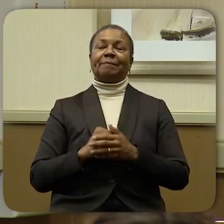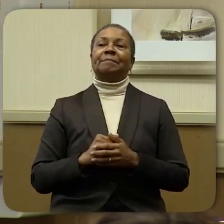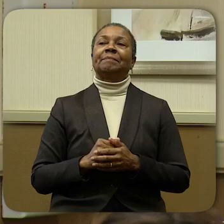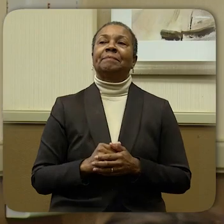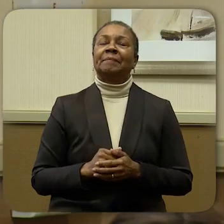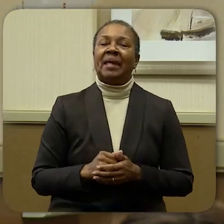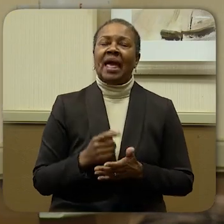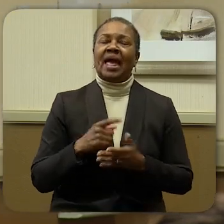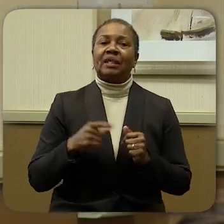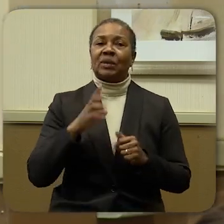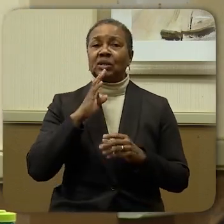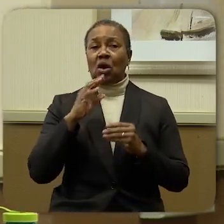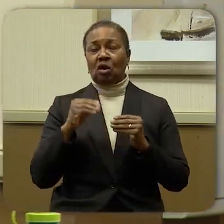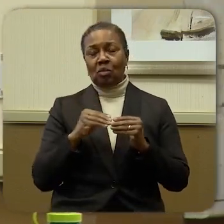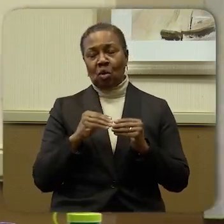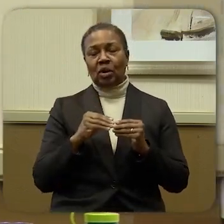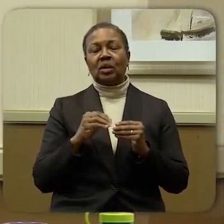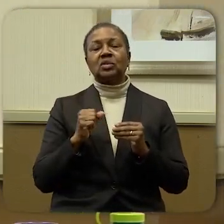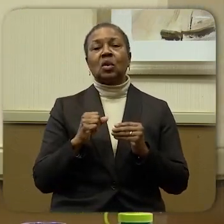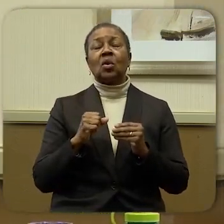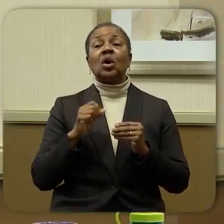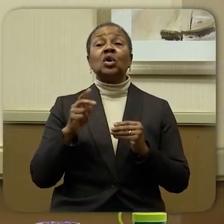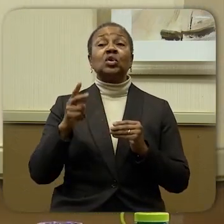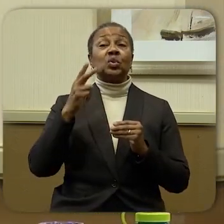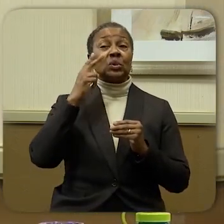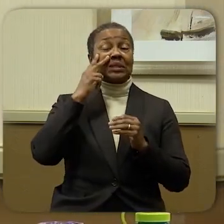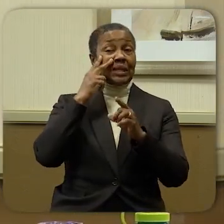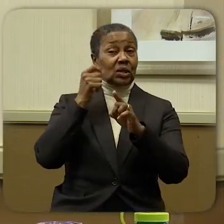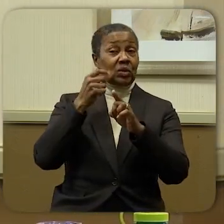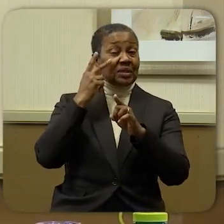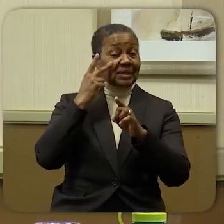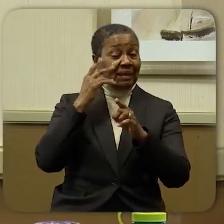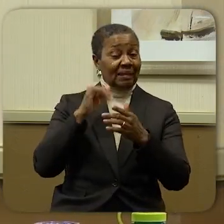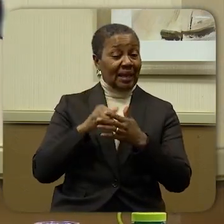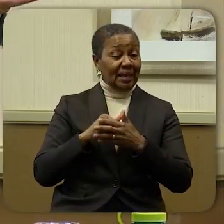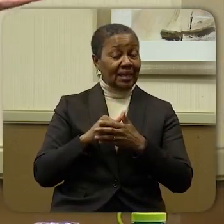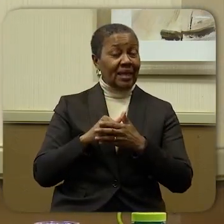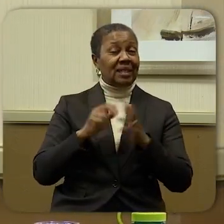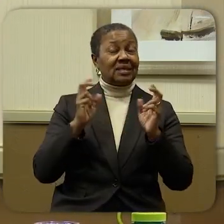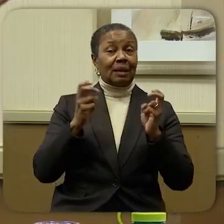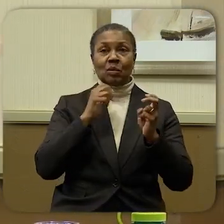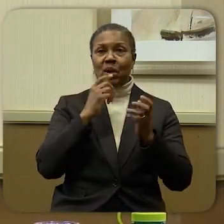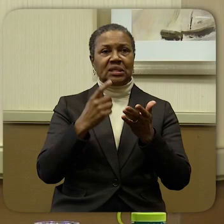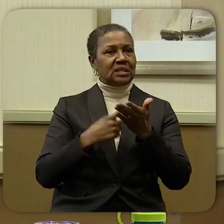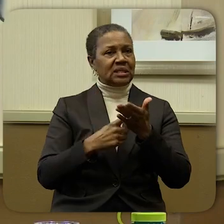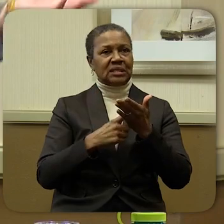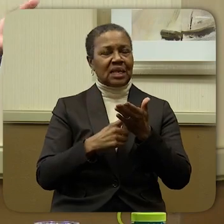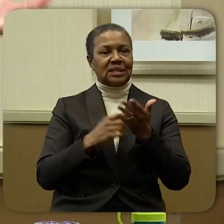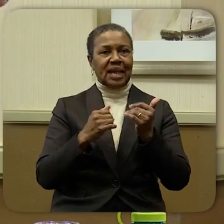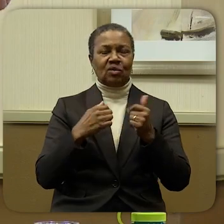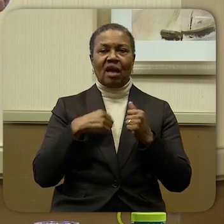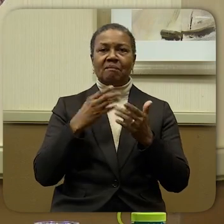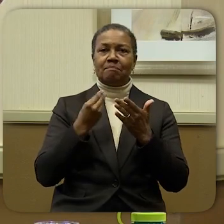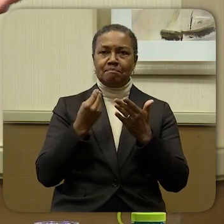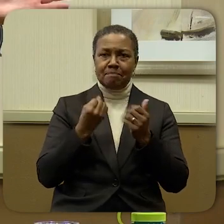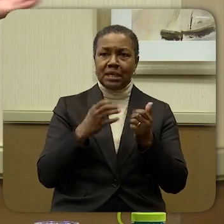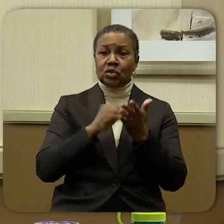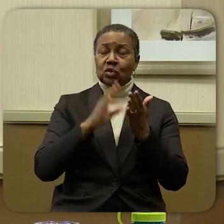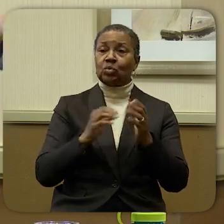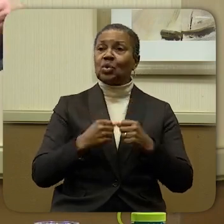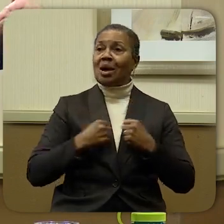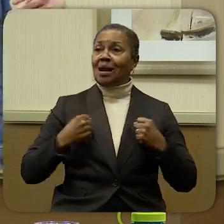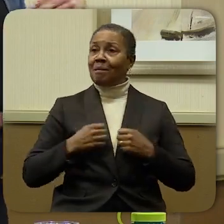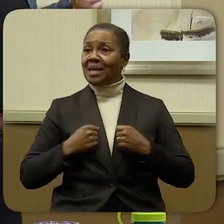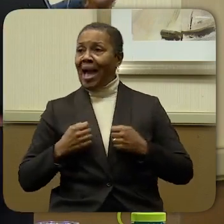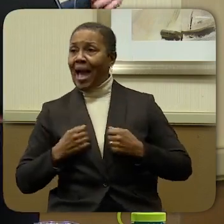that, and then we can talk more. So you're seeing like, it was, this topic wasn't talked about, and now all of a sudden you have all these students coming out, and